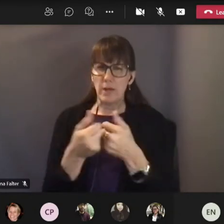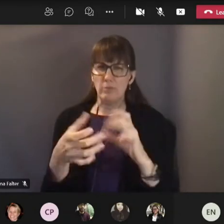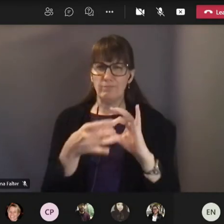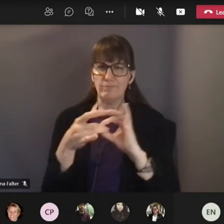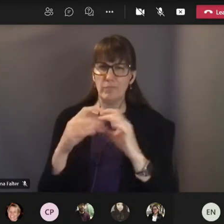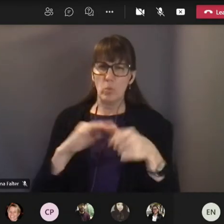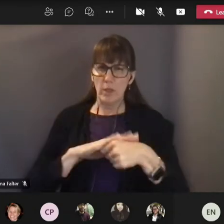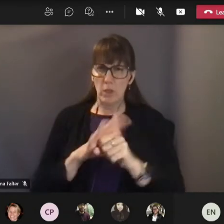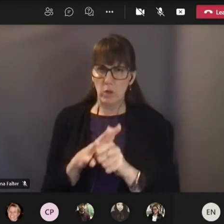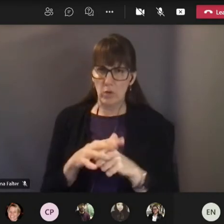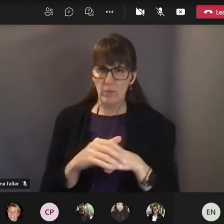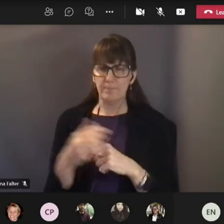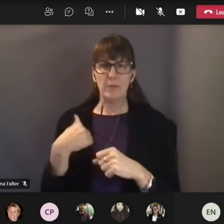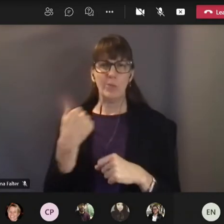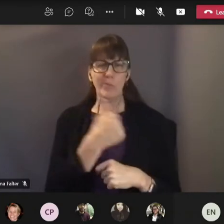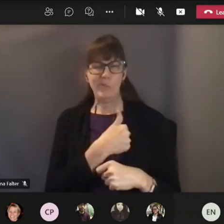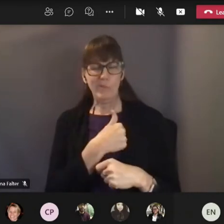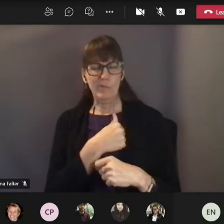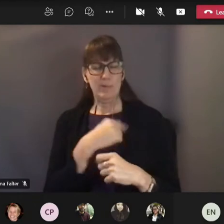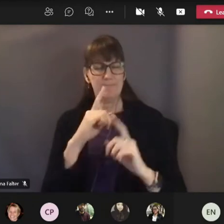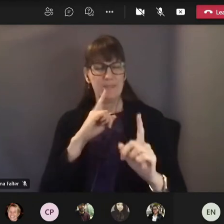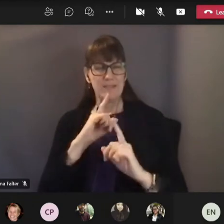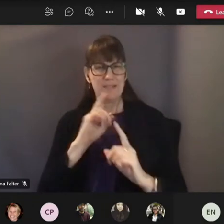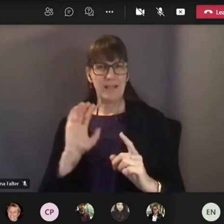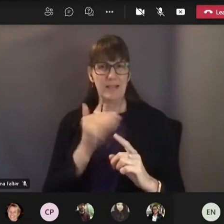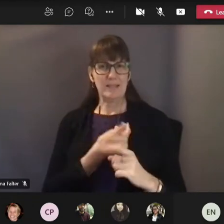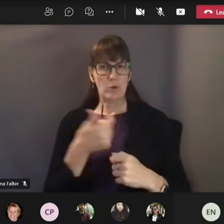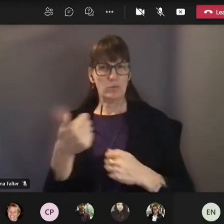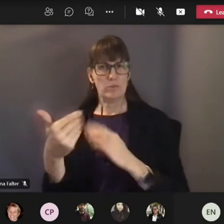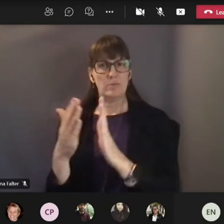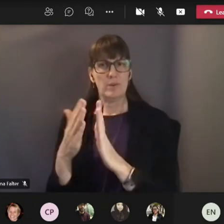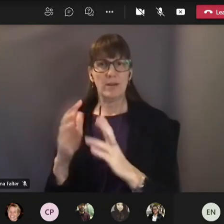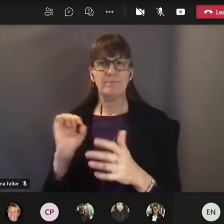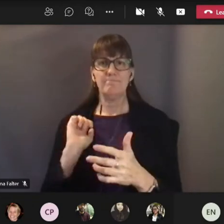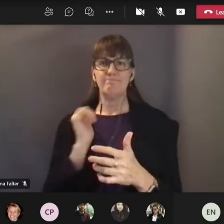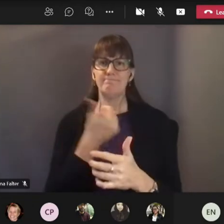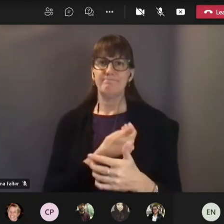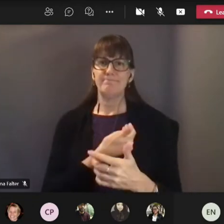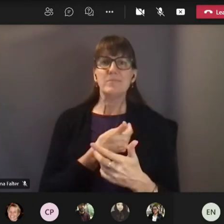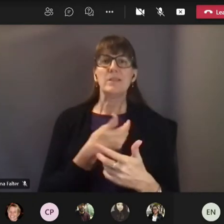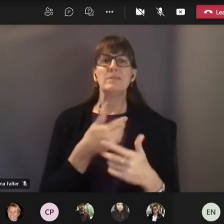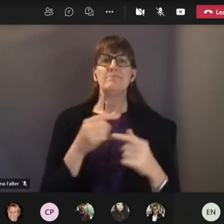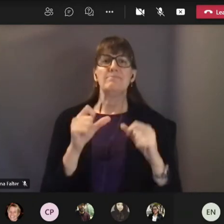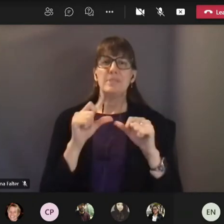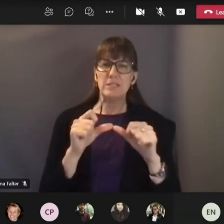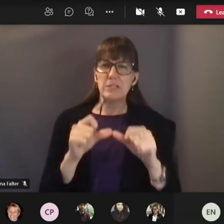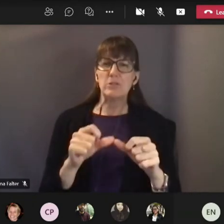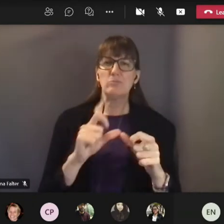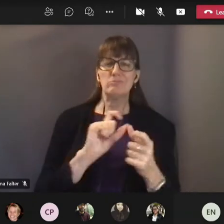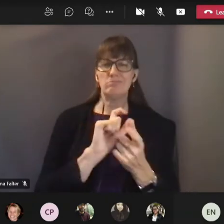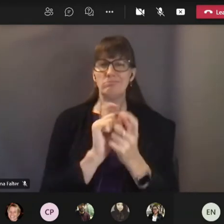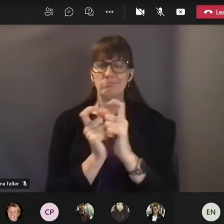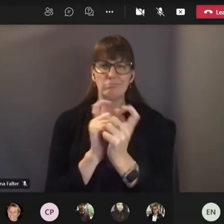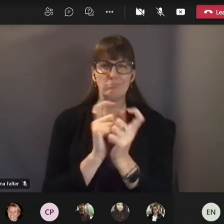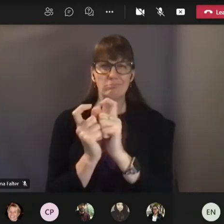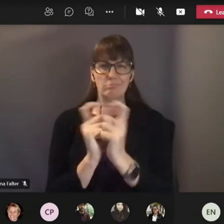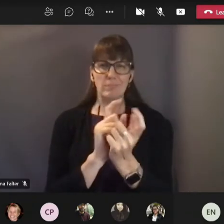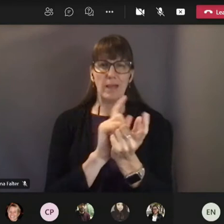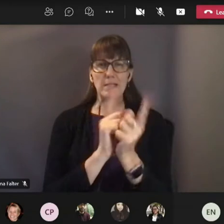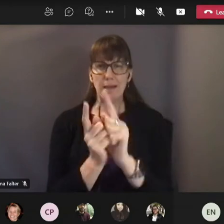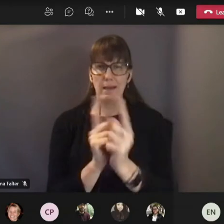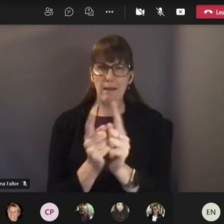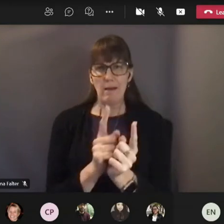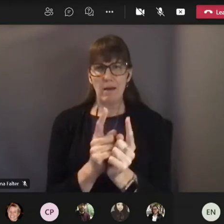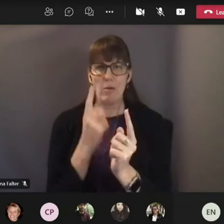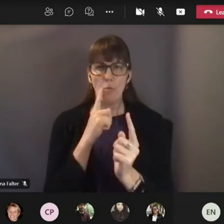mitigation strategies and how we're continuing to adapt to changing conditions. Today, I want to tell you a little more about two